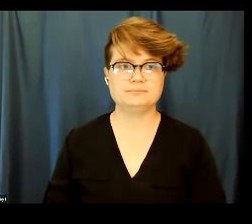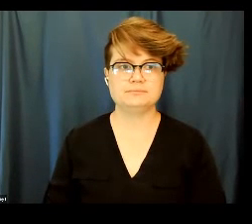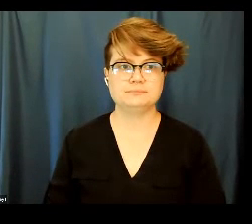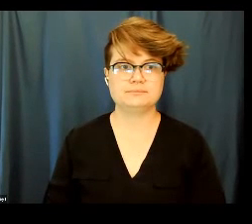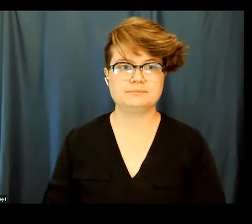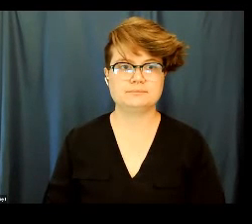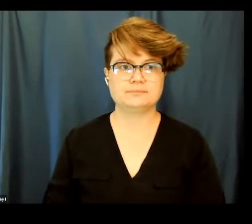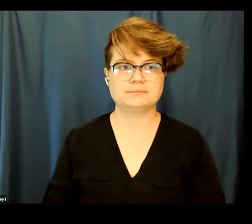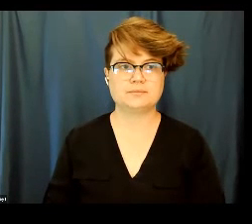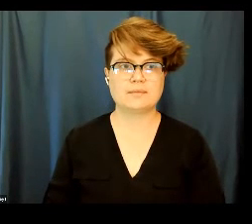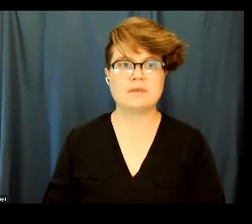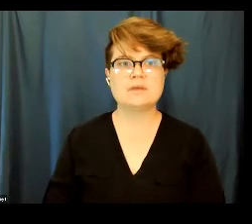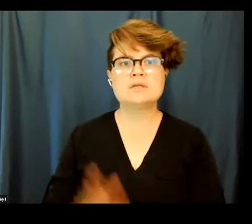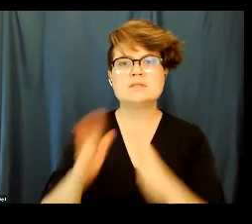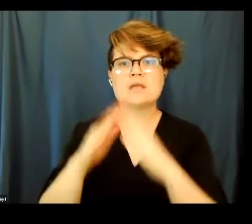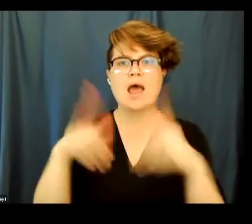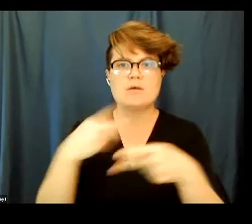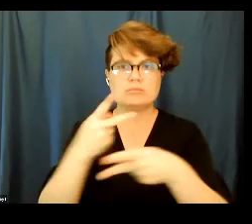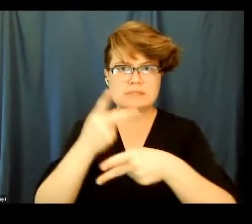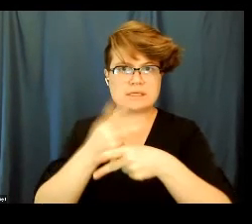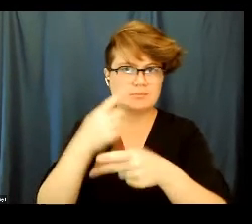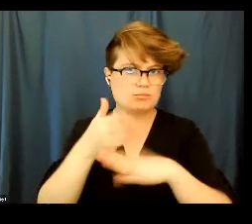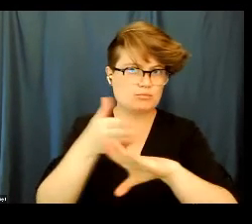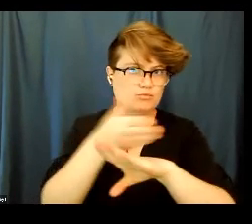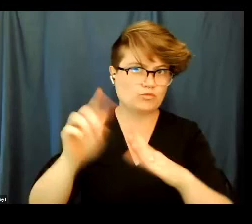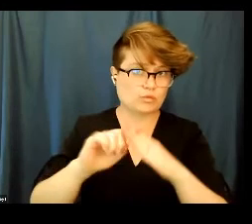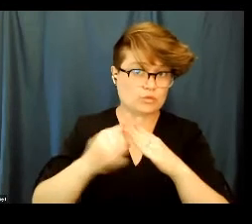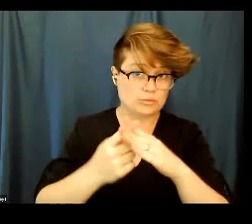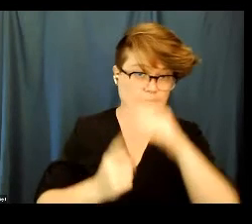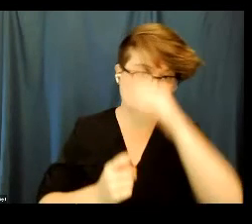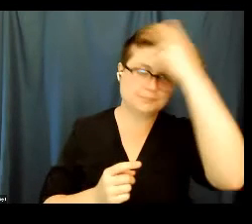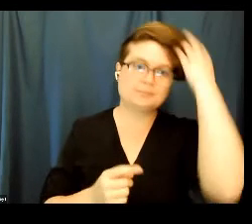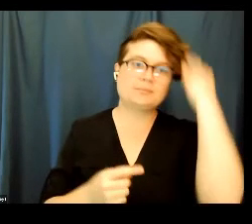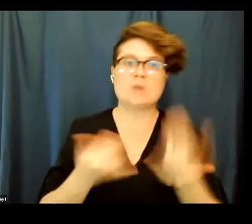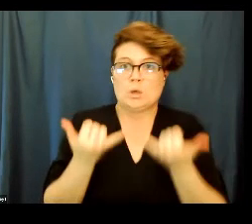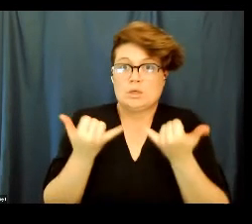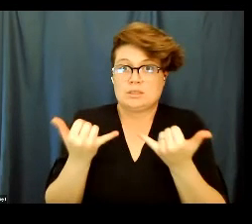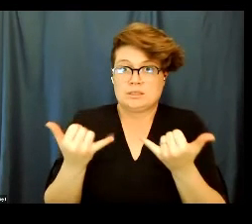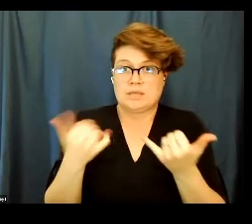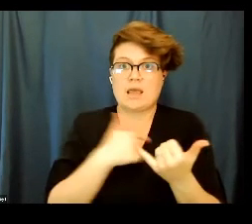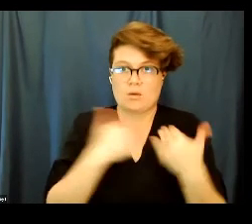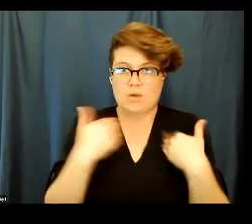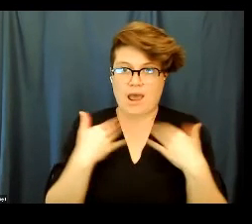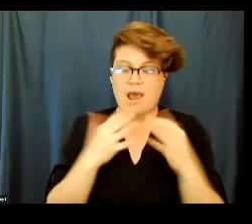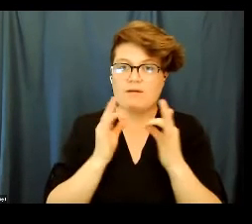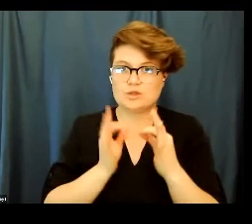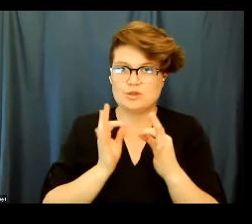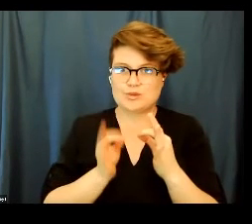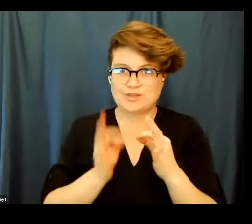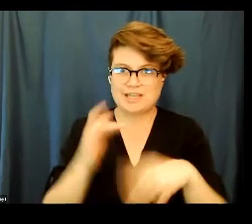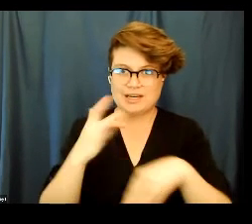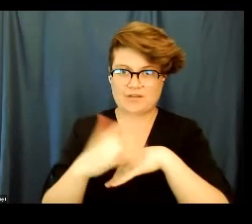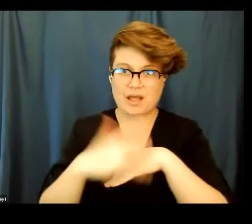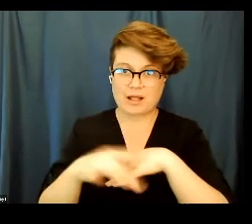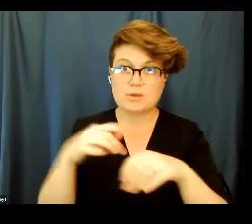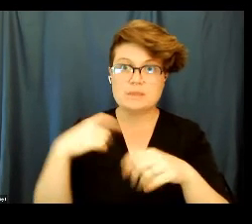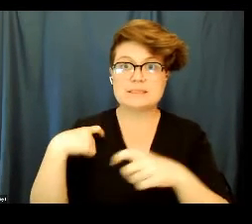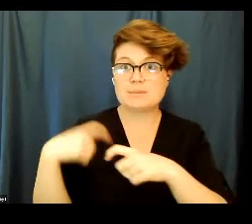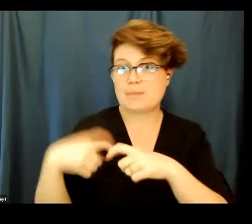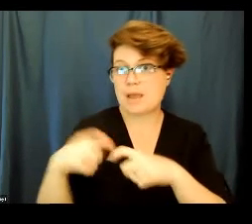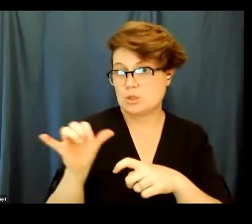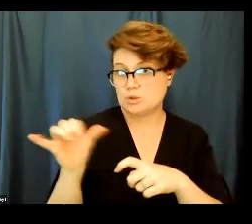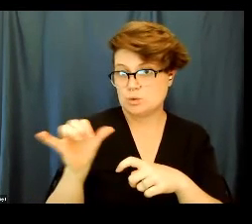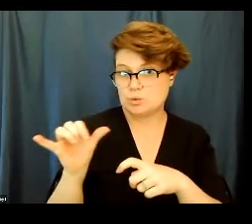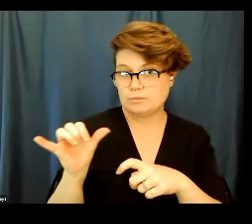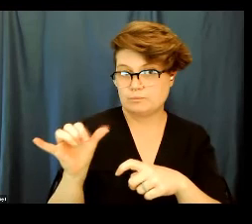Just a bit of housekeeping before we get started. So today we do have interpretation in Spanish. Hoy